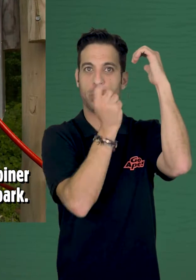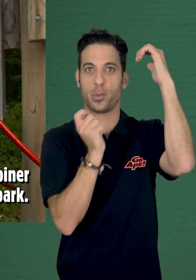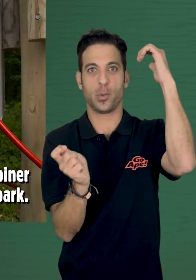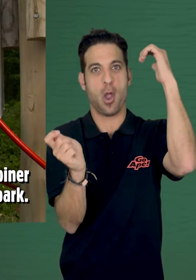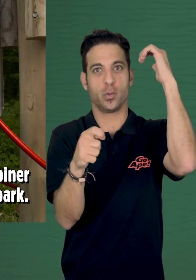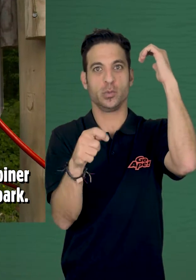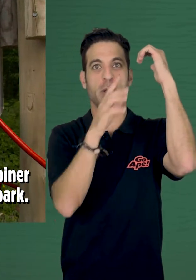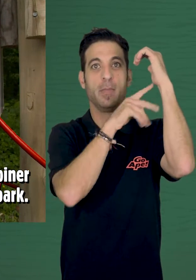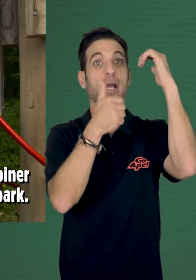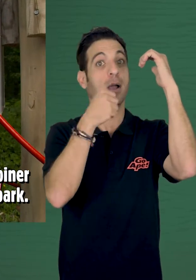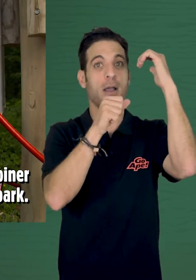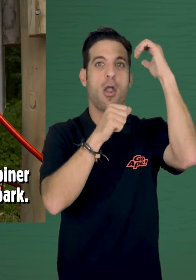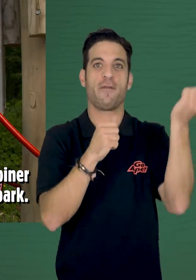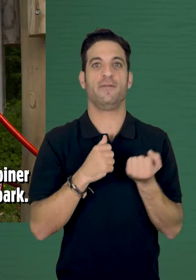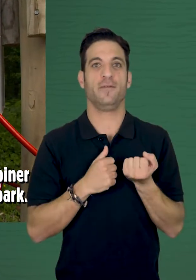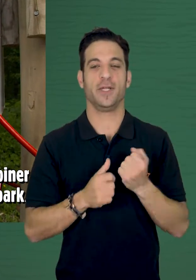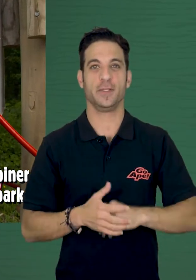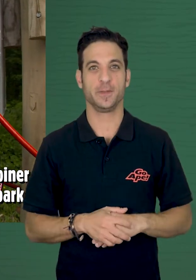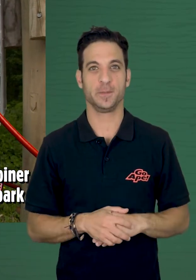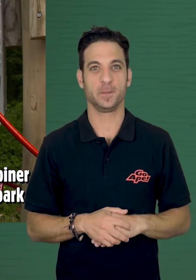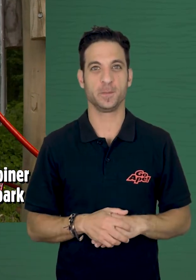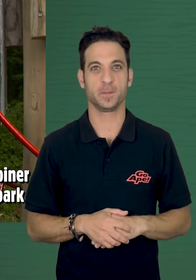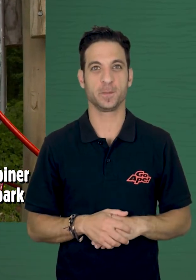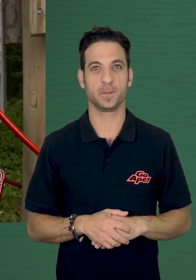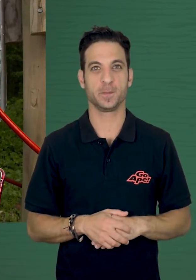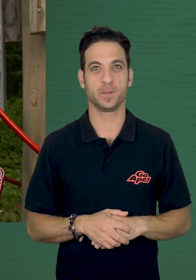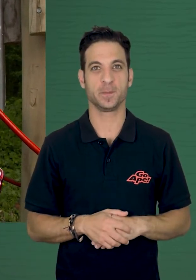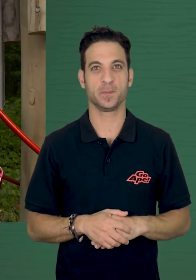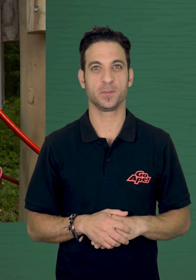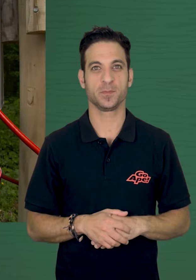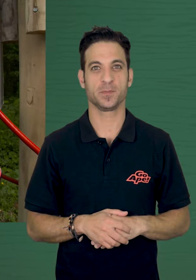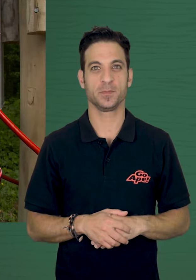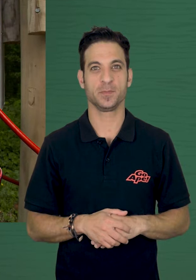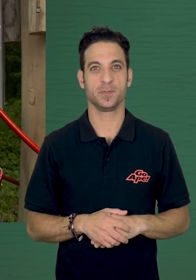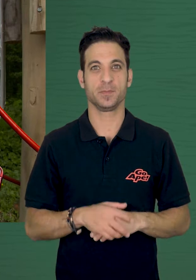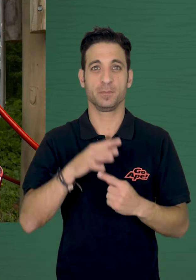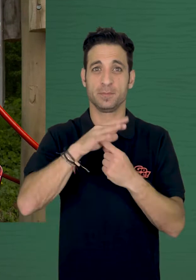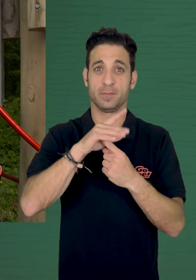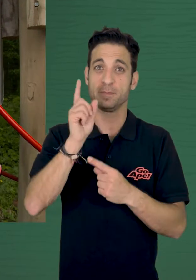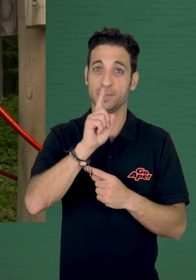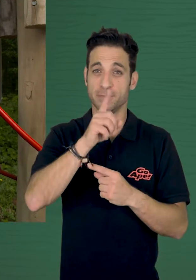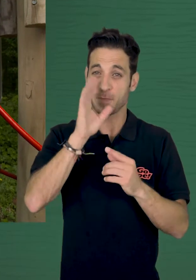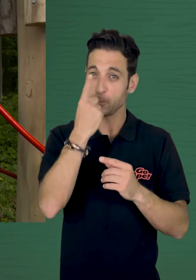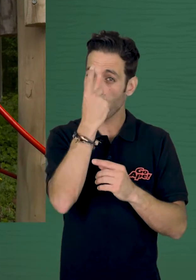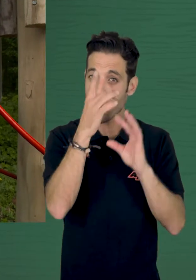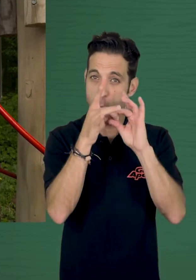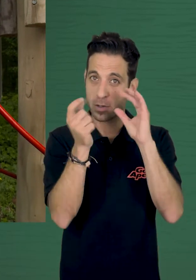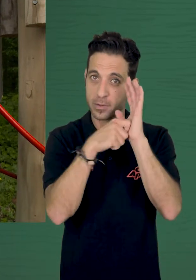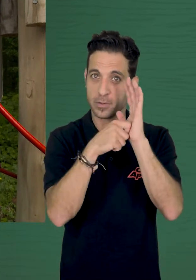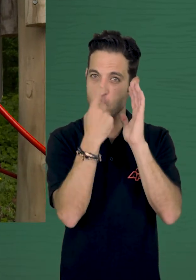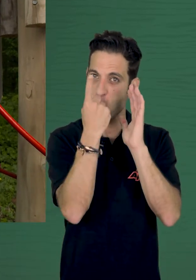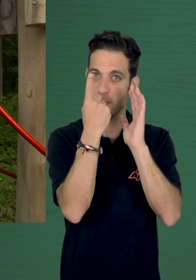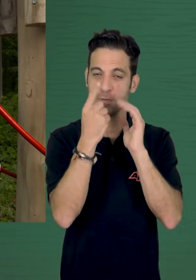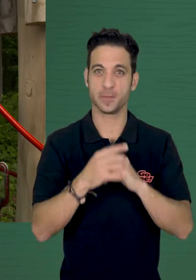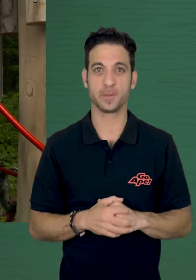out, and then you can put your pulley away into the pulley park. The most important rule is to always stay attached by moving one carabiner at a